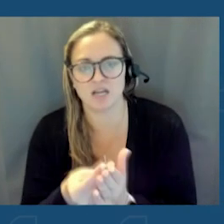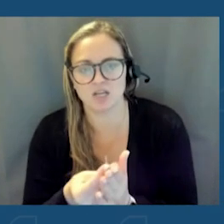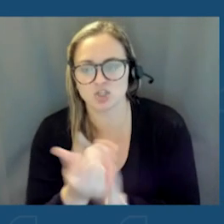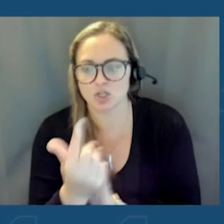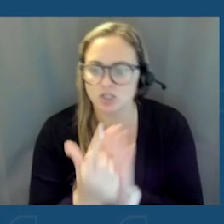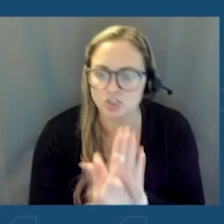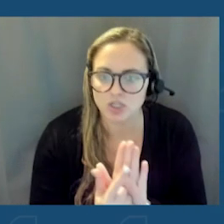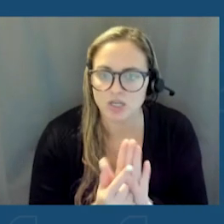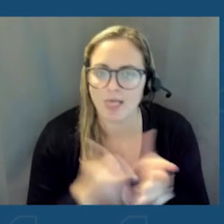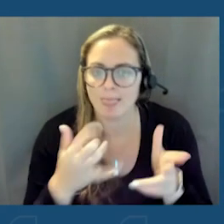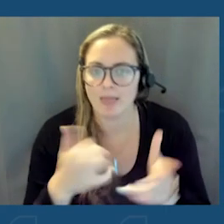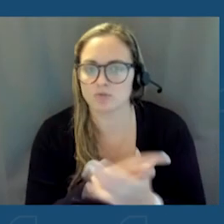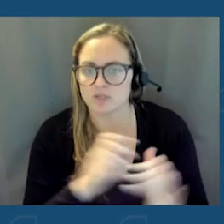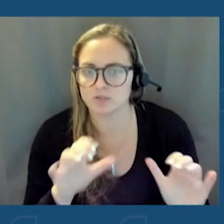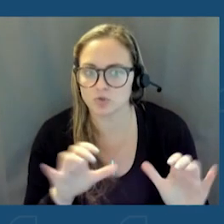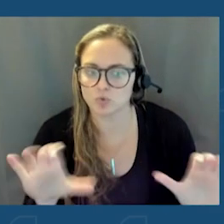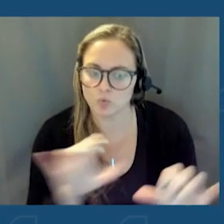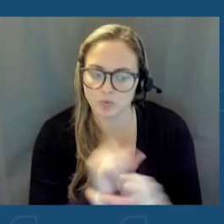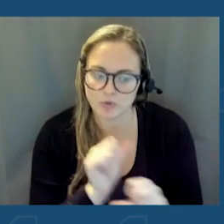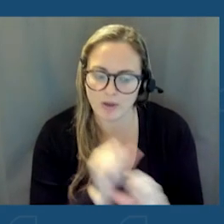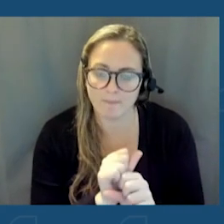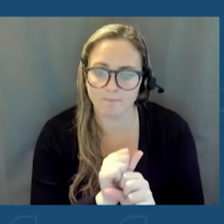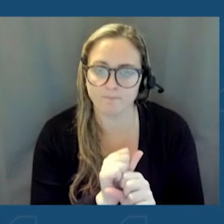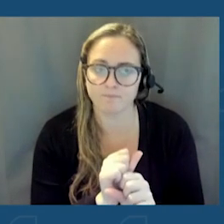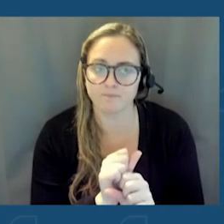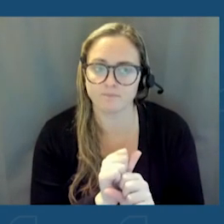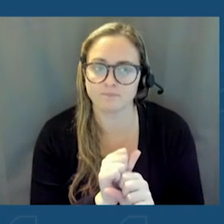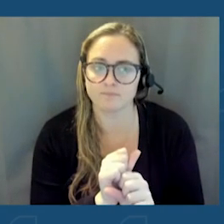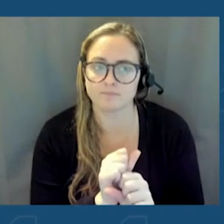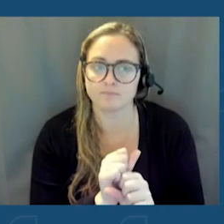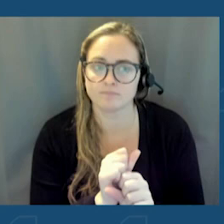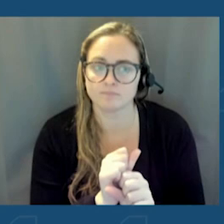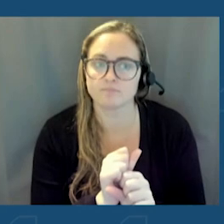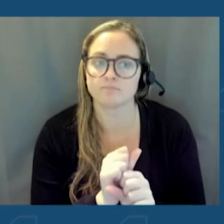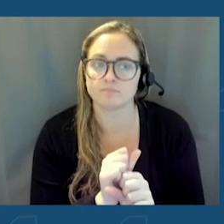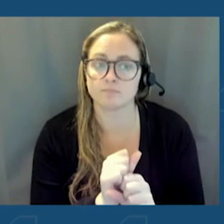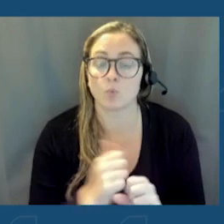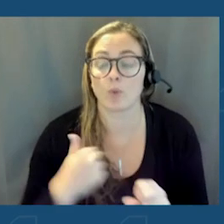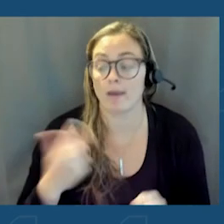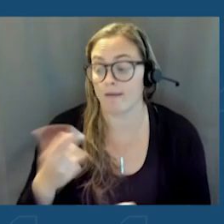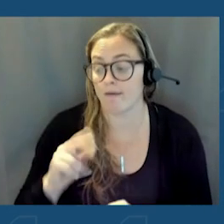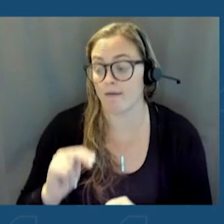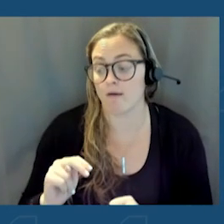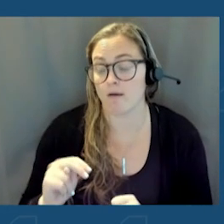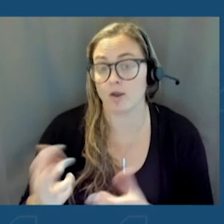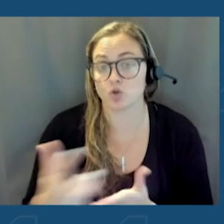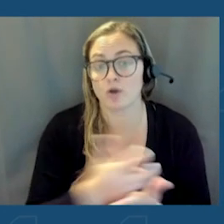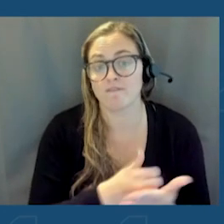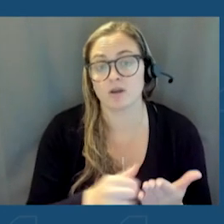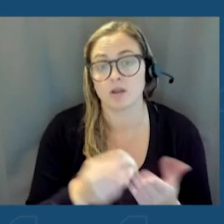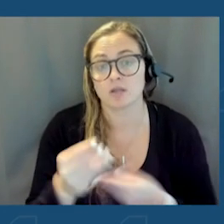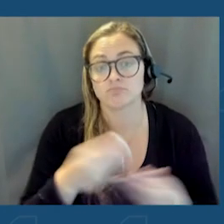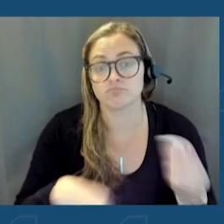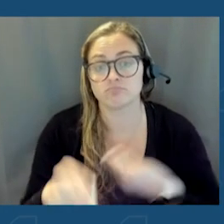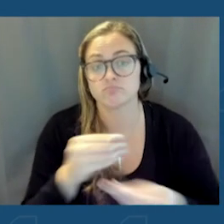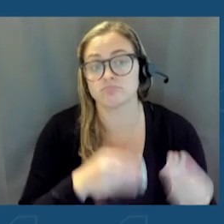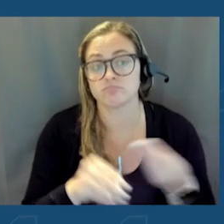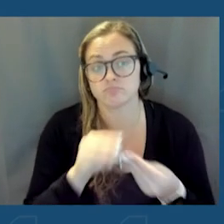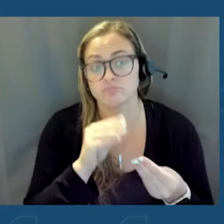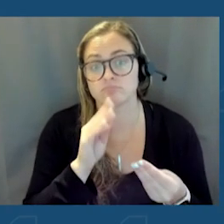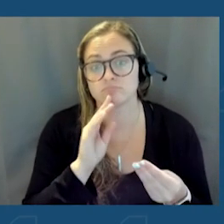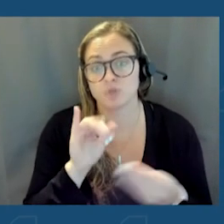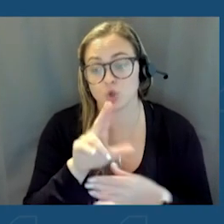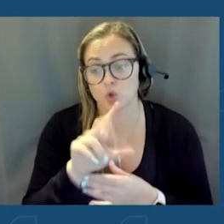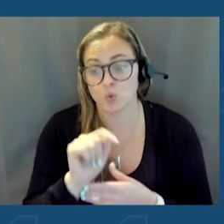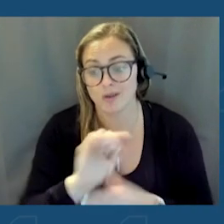us to do this. We've stood up a gun trafficking interdiction unit inside of my